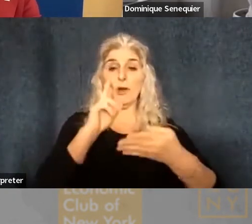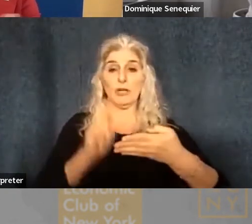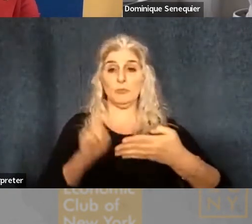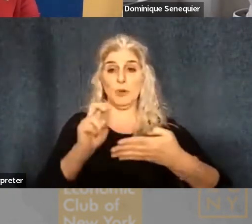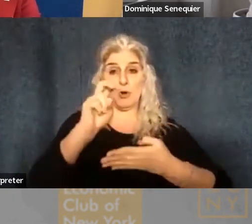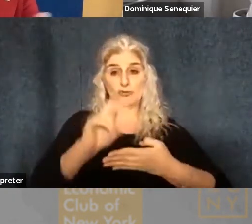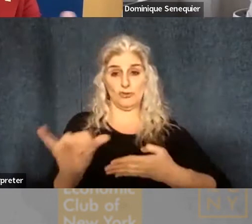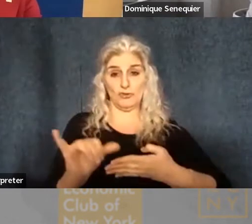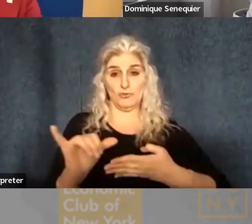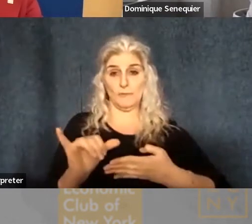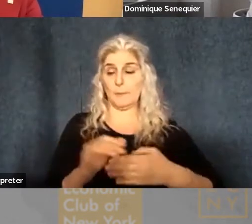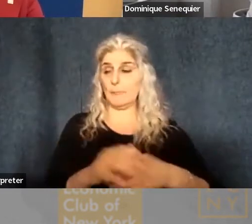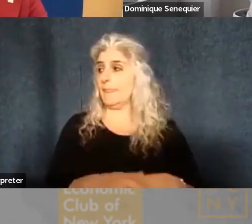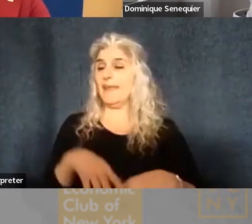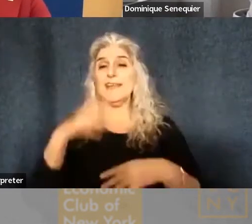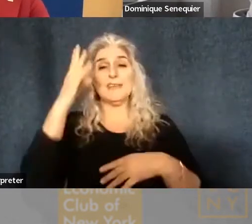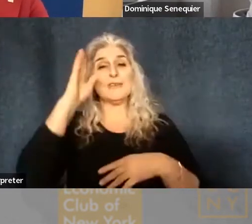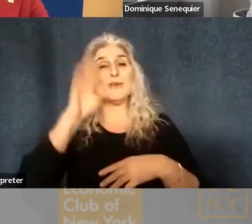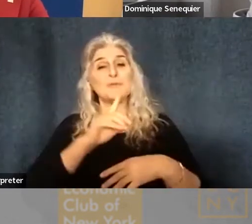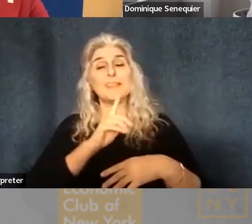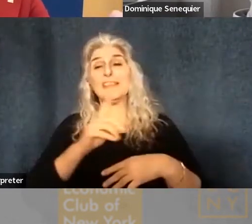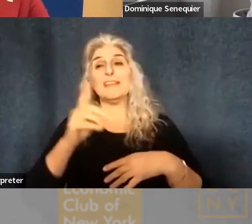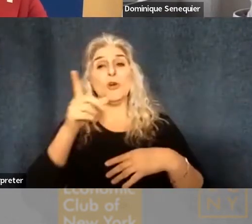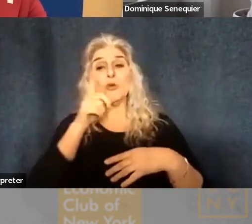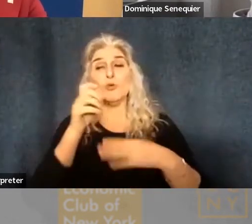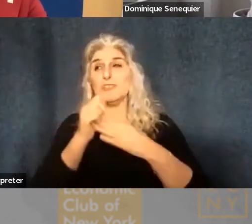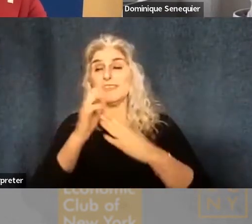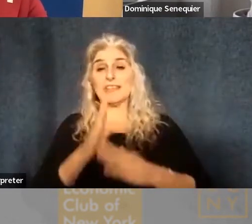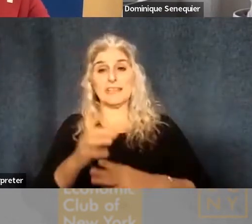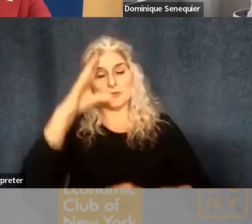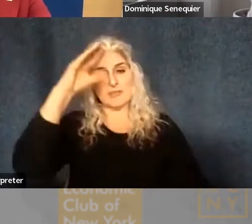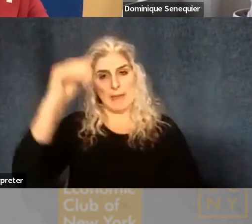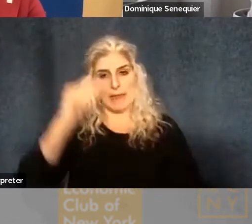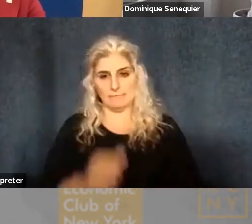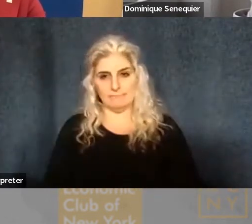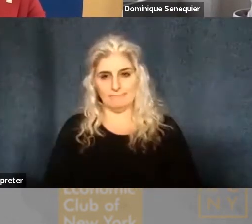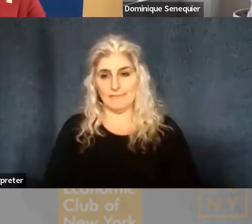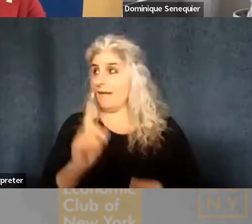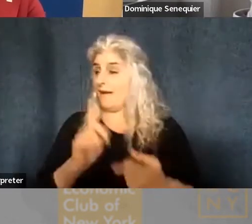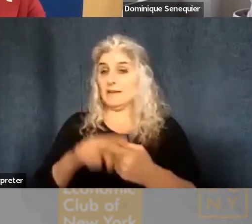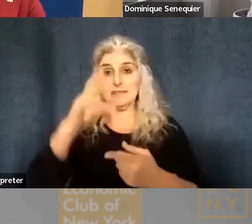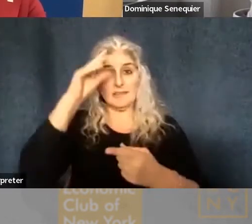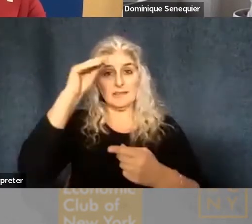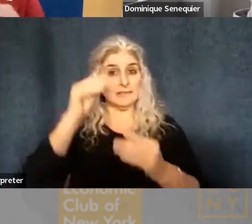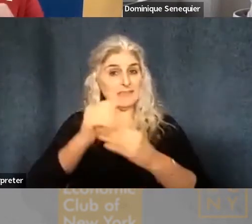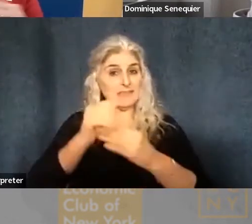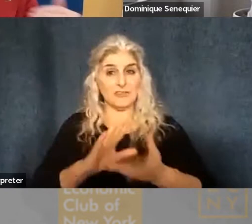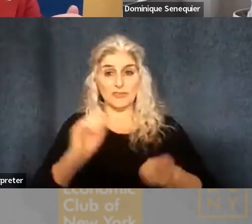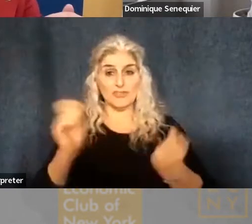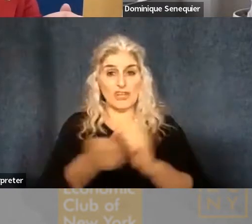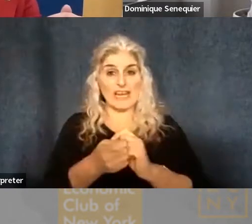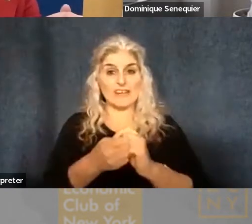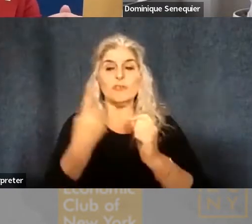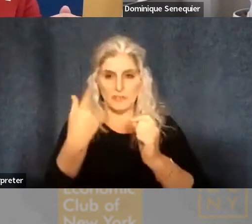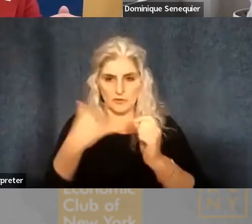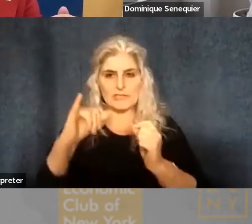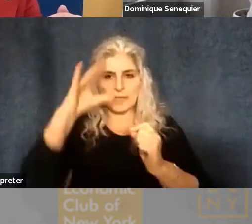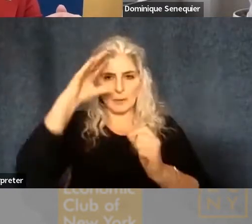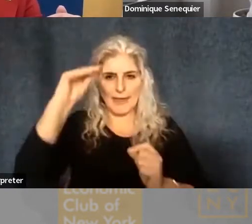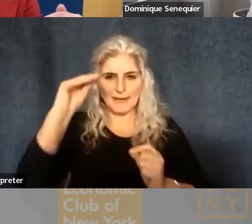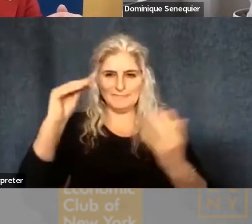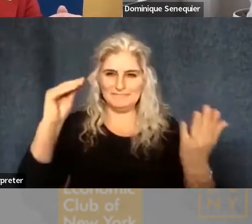leaders change, they're still the men. And so how are they assessing that talent to ensure that you're using the same